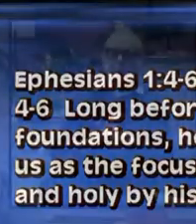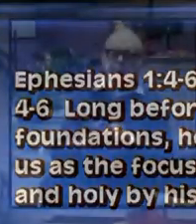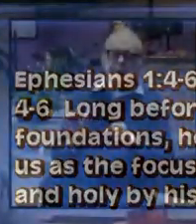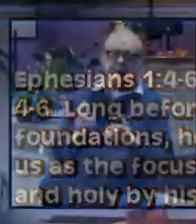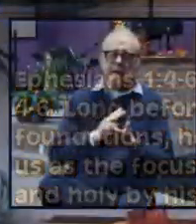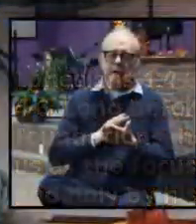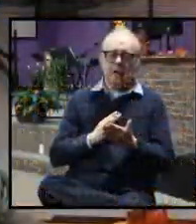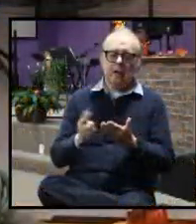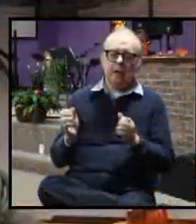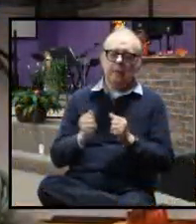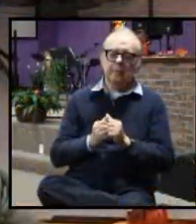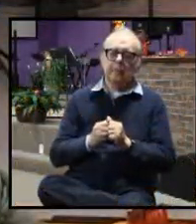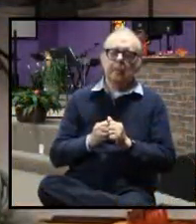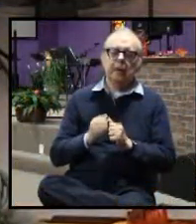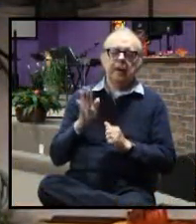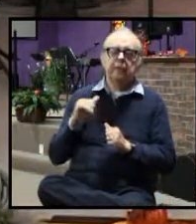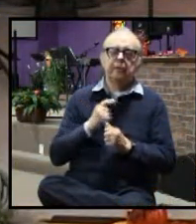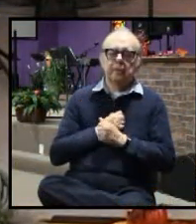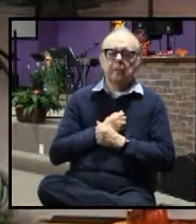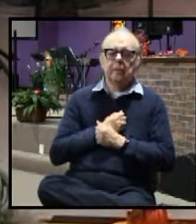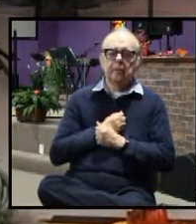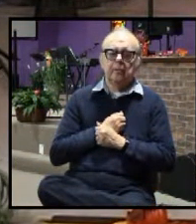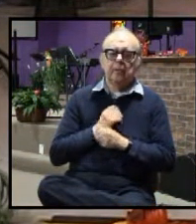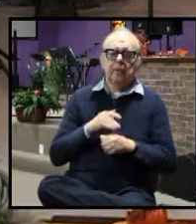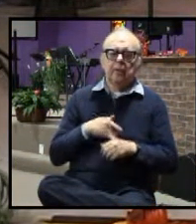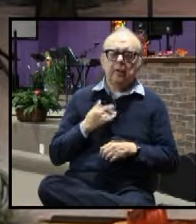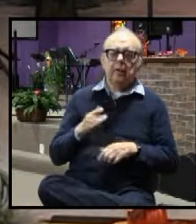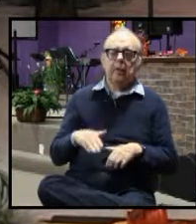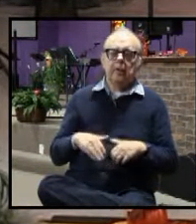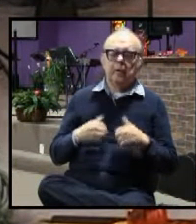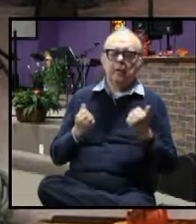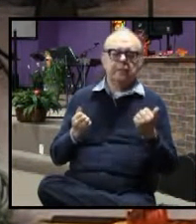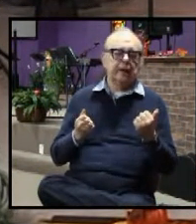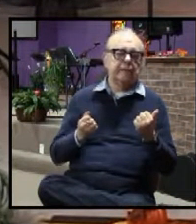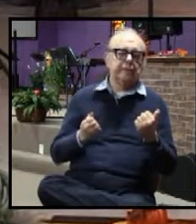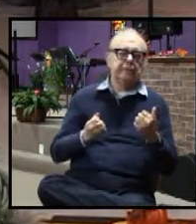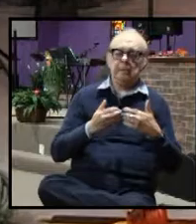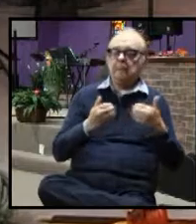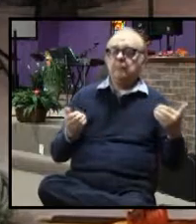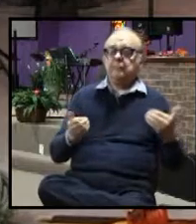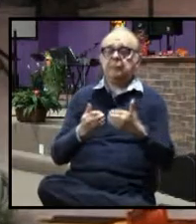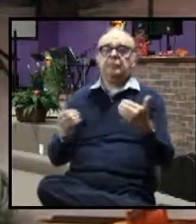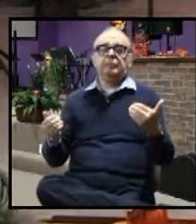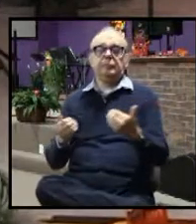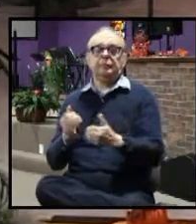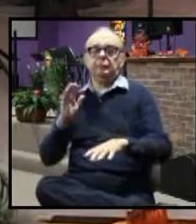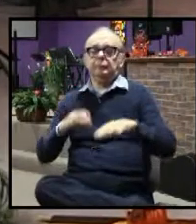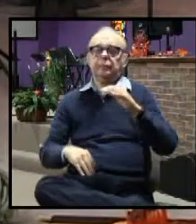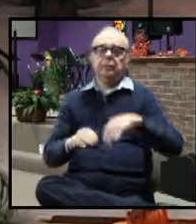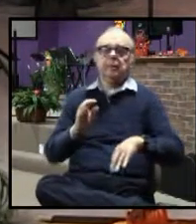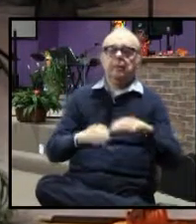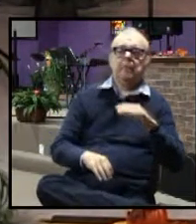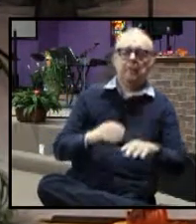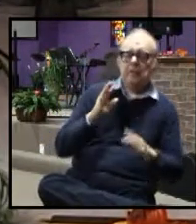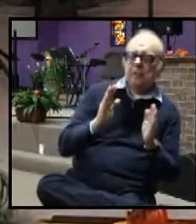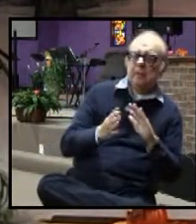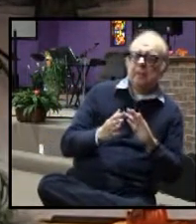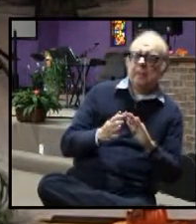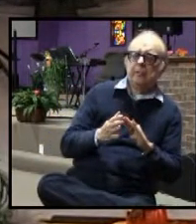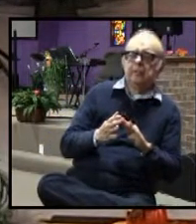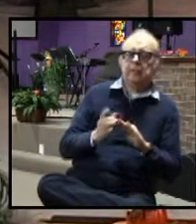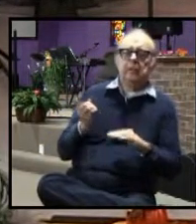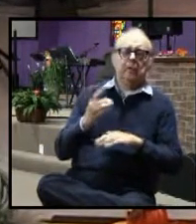his love. Do you ever feel like your life is fragmented and it's coming apart? And it